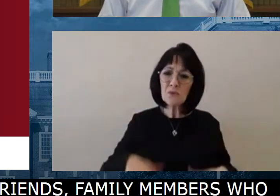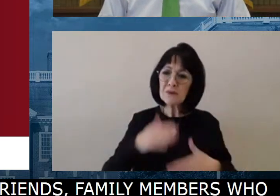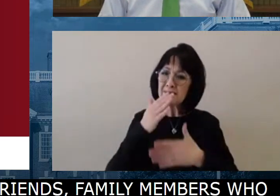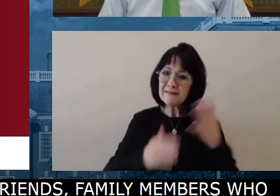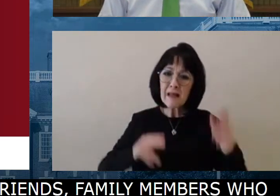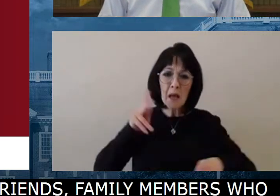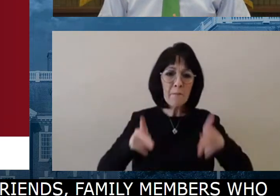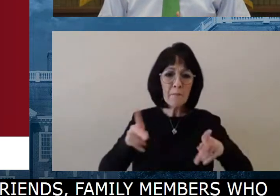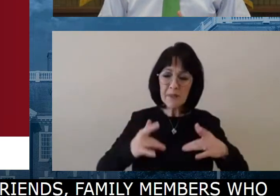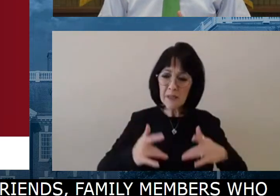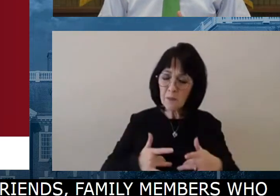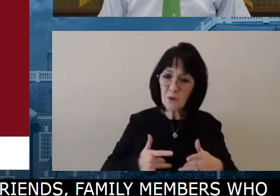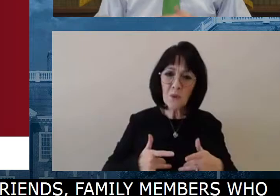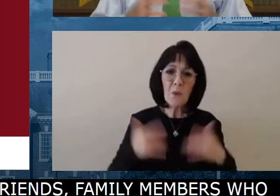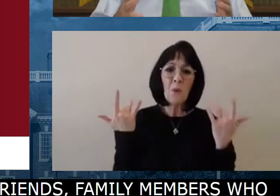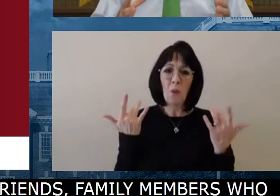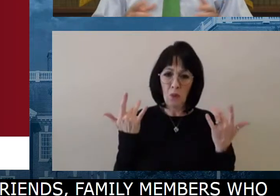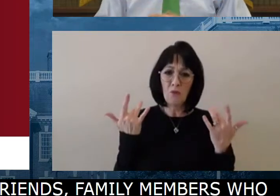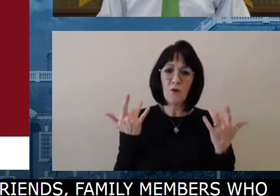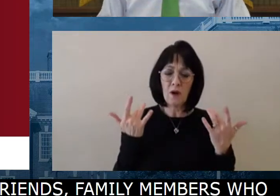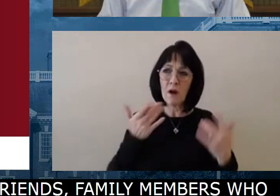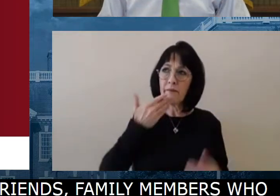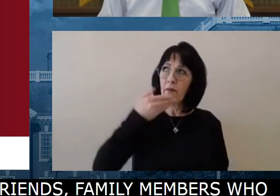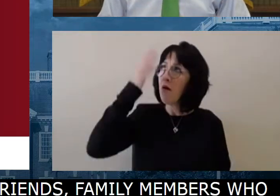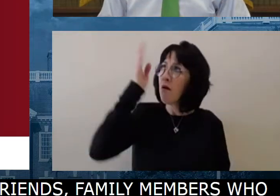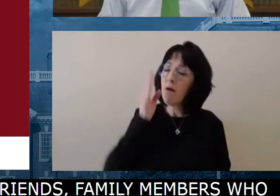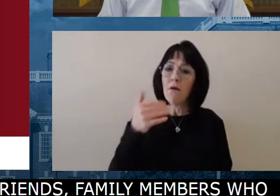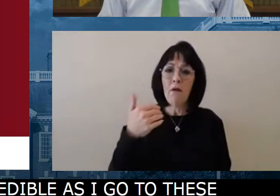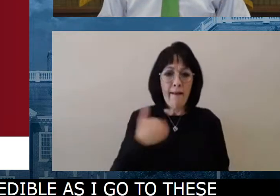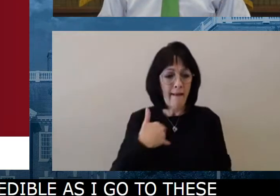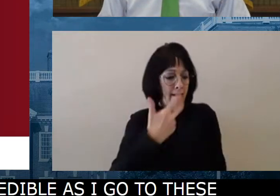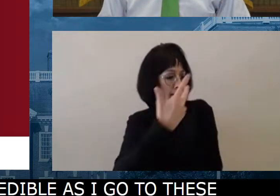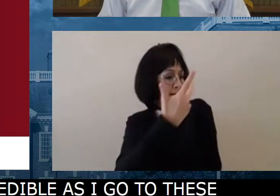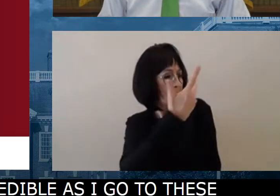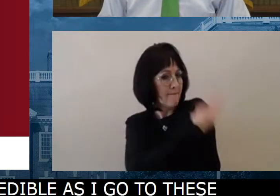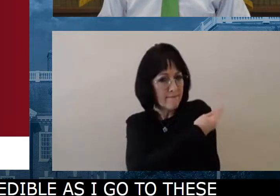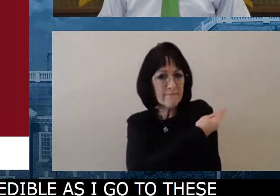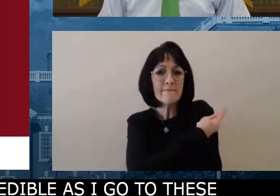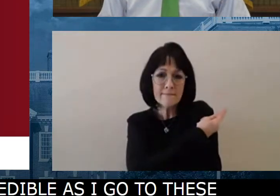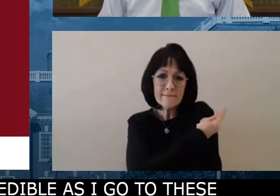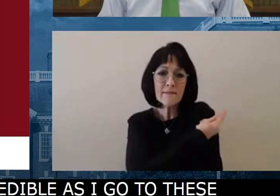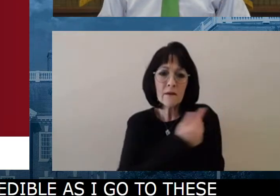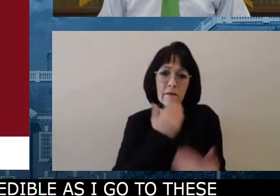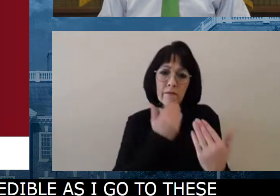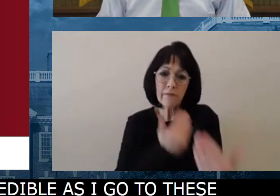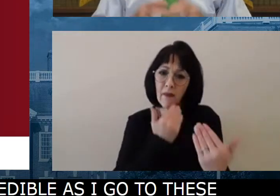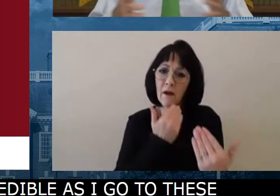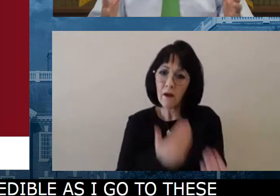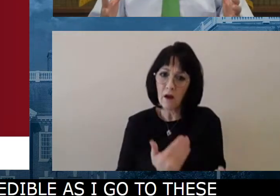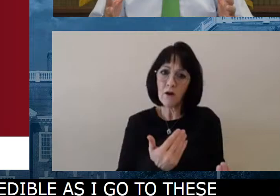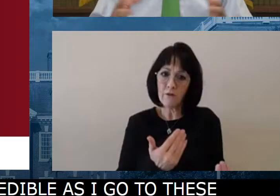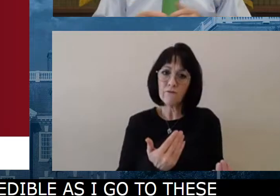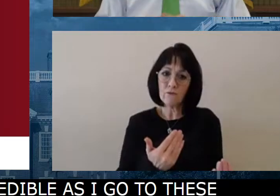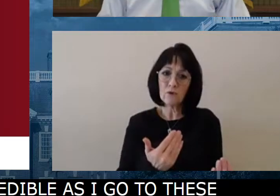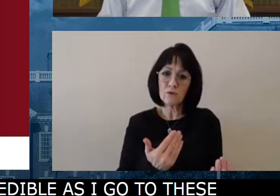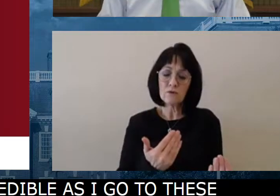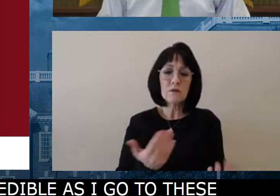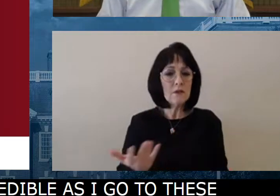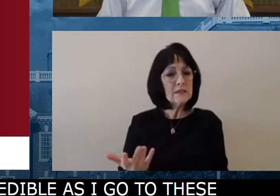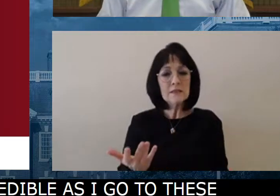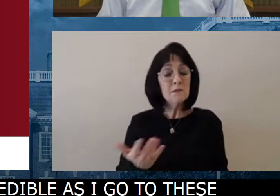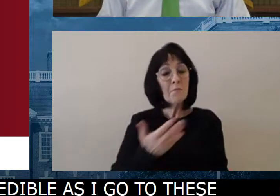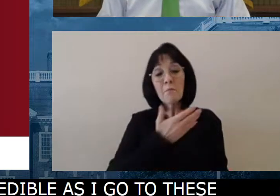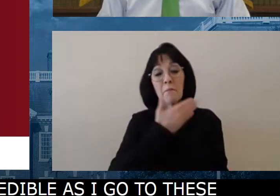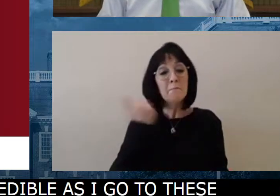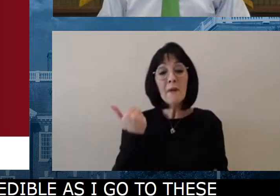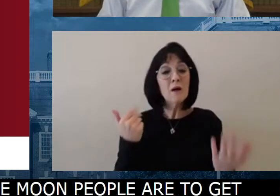get this life-saving vaccine. We have lots of information to share with you to encourage you to do so. But the best thing you can do is just talk